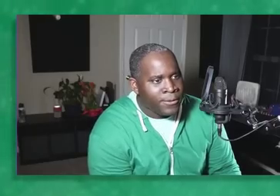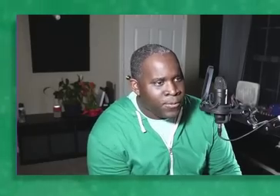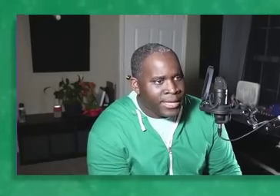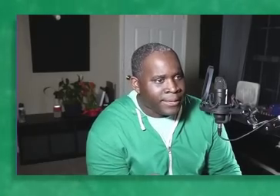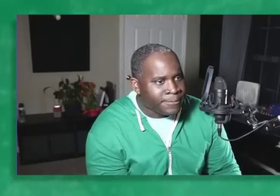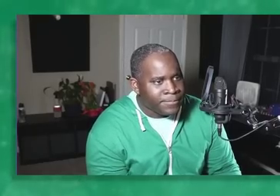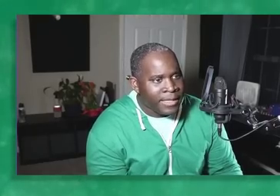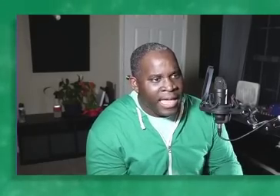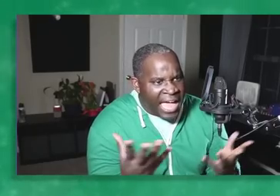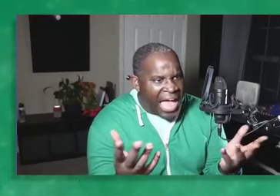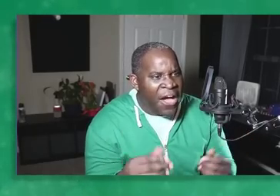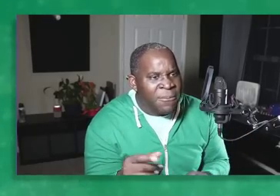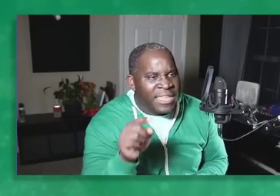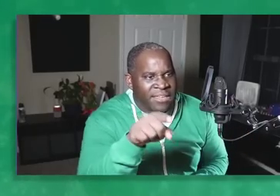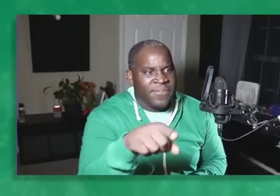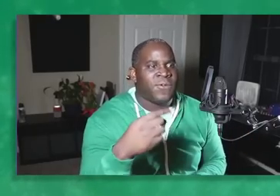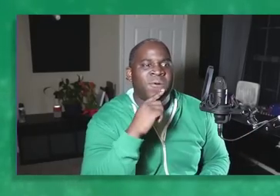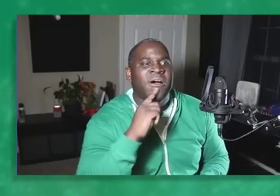We.